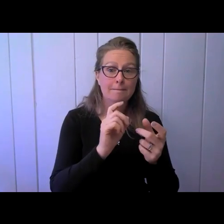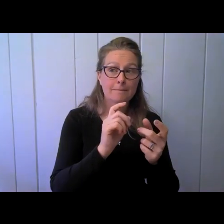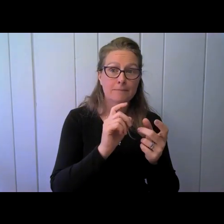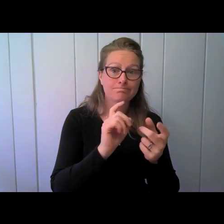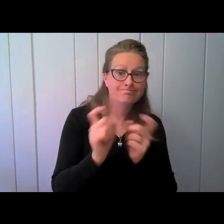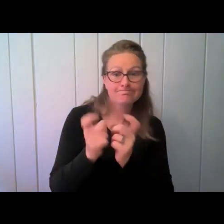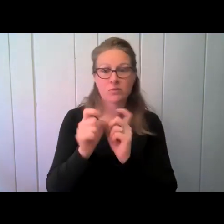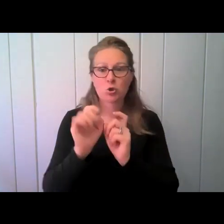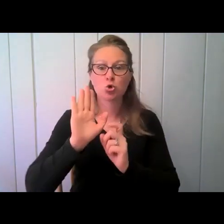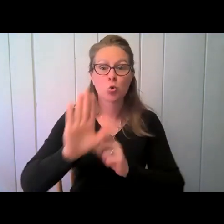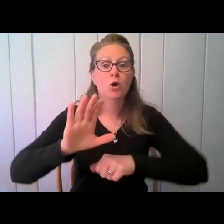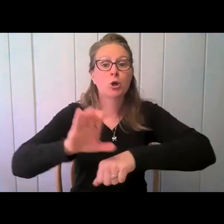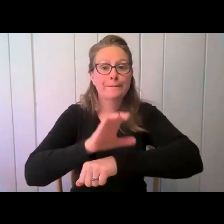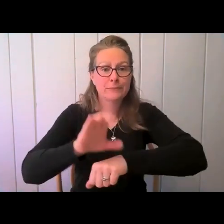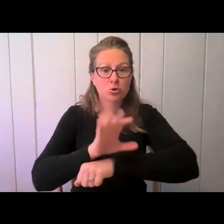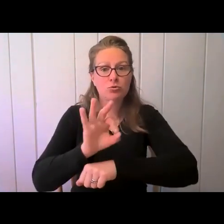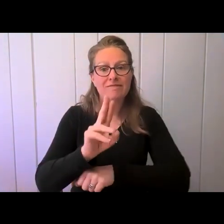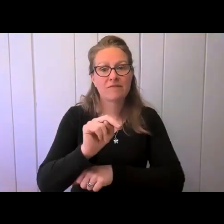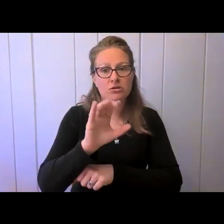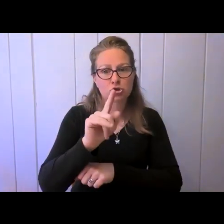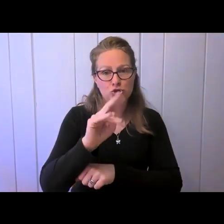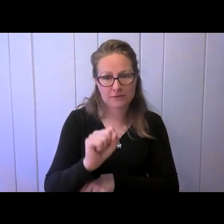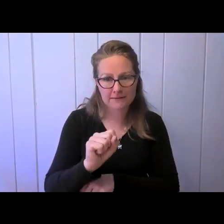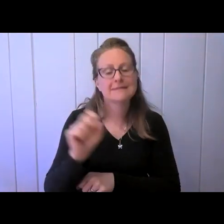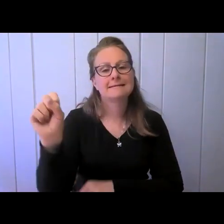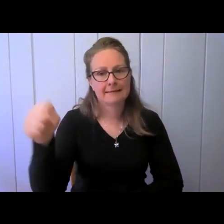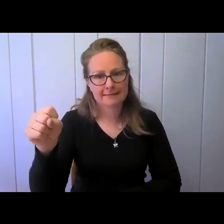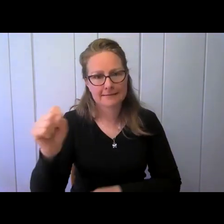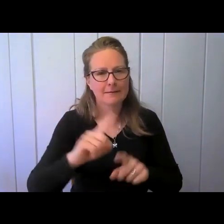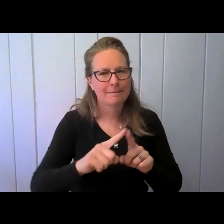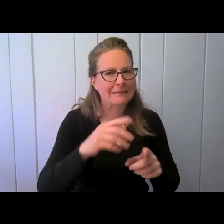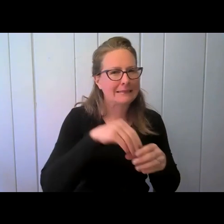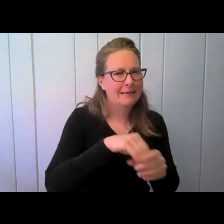but just that, no, it does not, that I'm aware of.